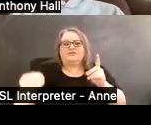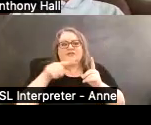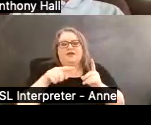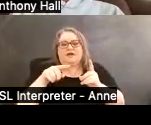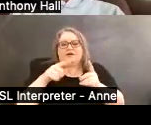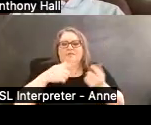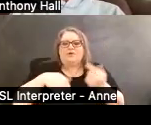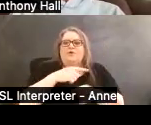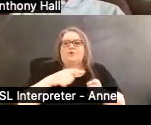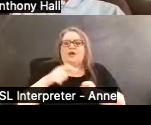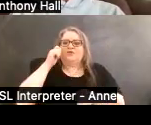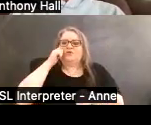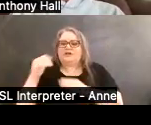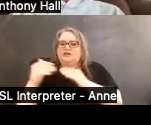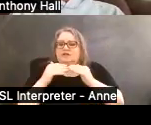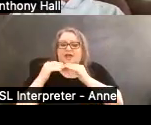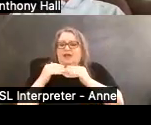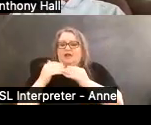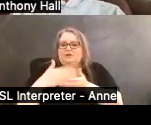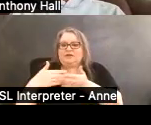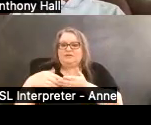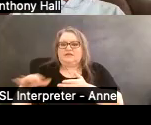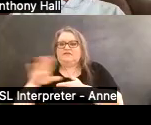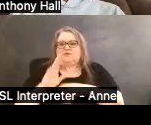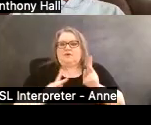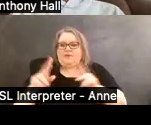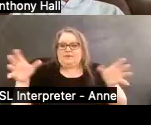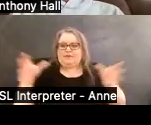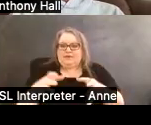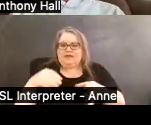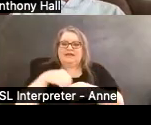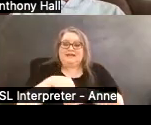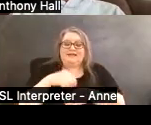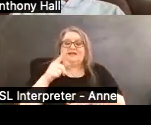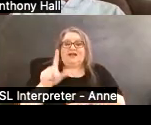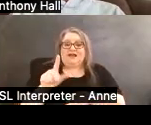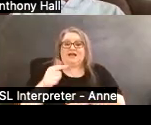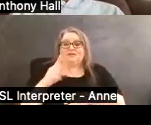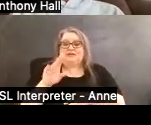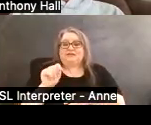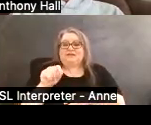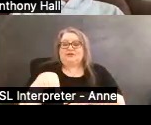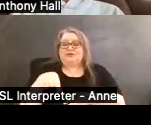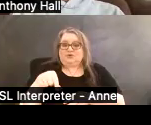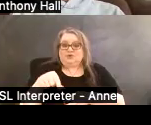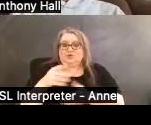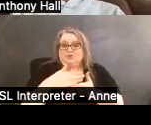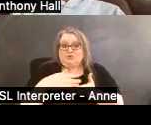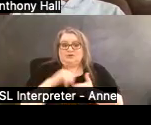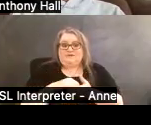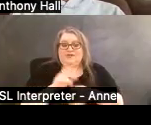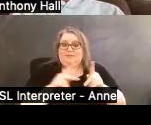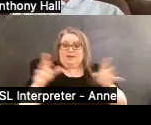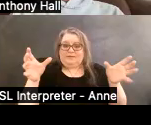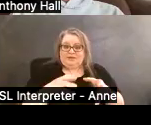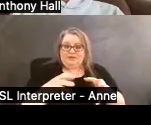the racial equity piece, right, of your population and the LGBTQ portion of that population? How do